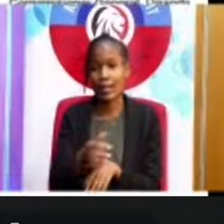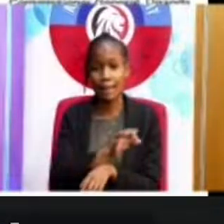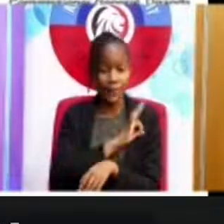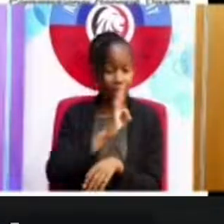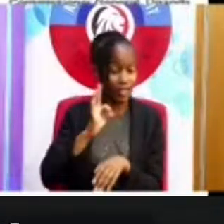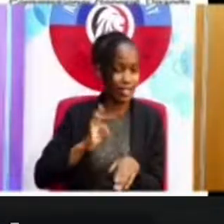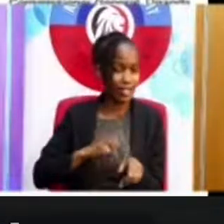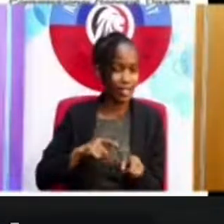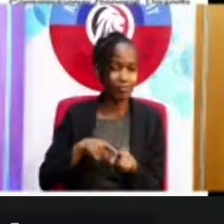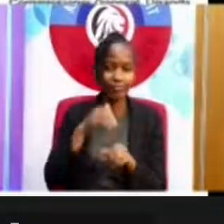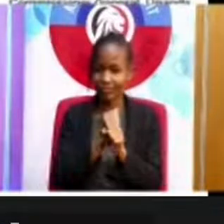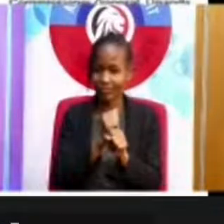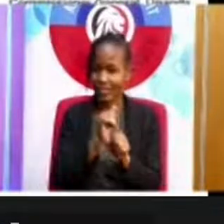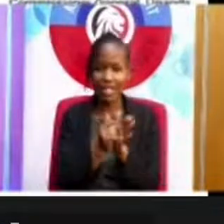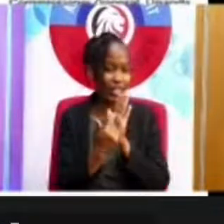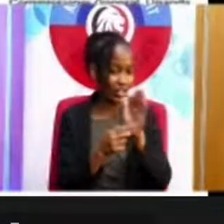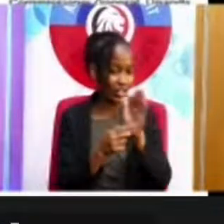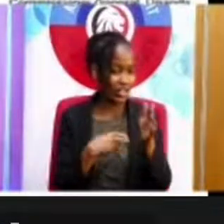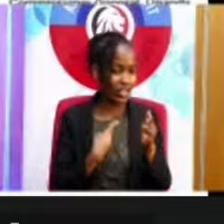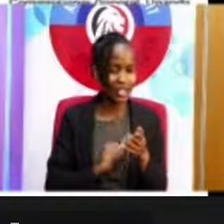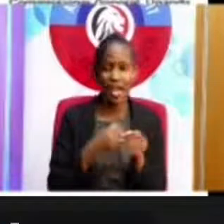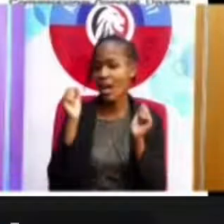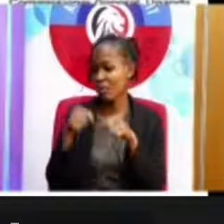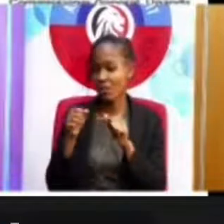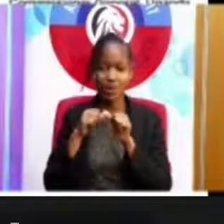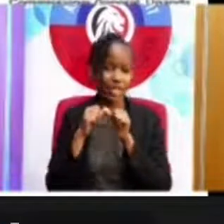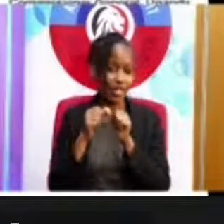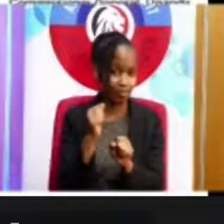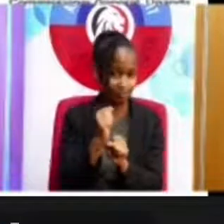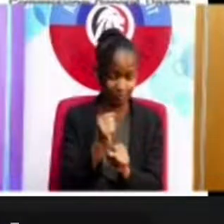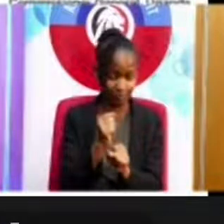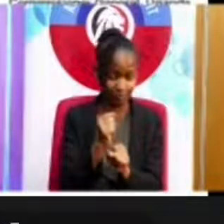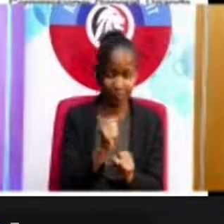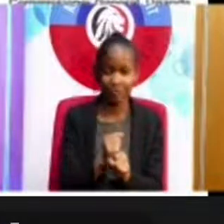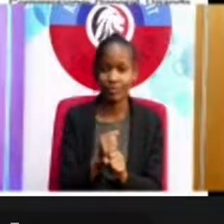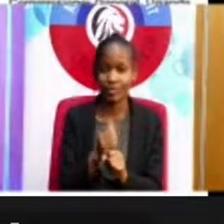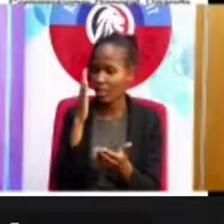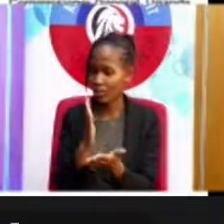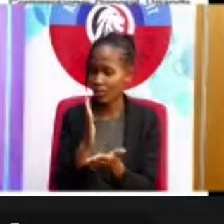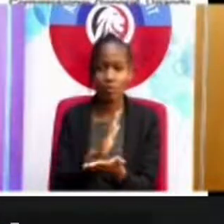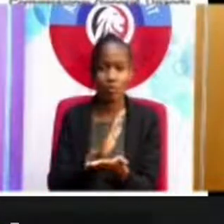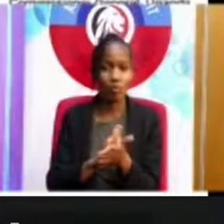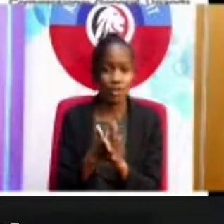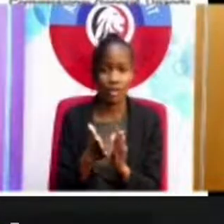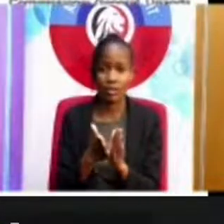us that yes, we can work despite the COVID,